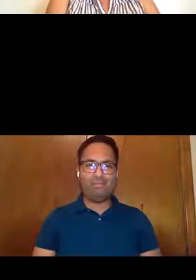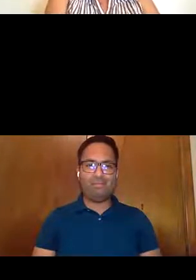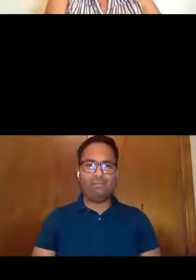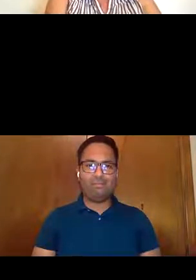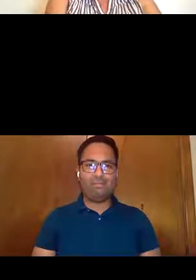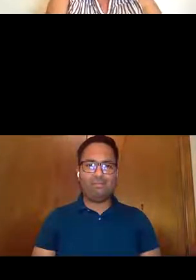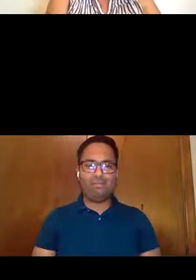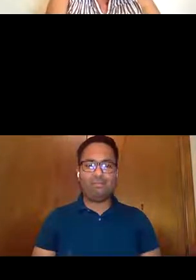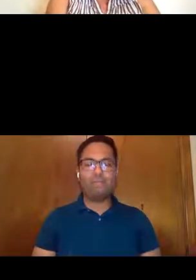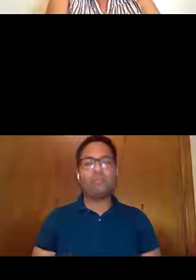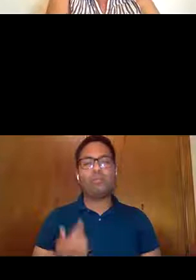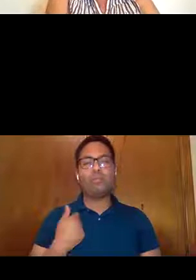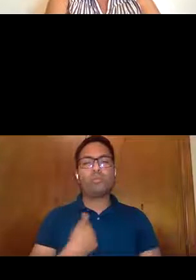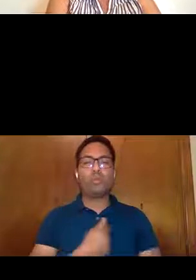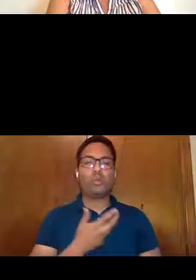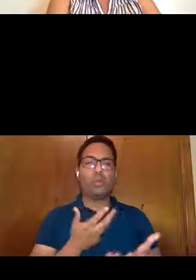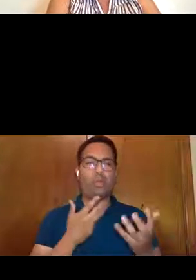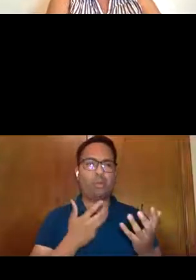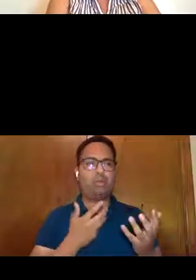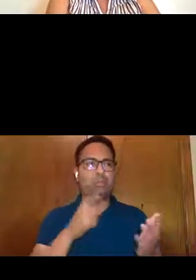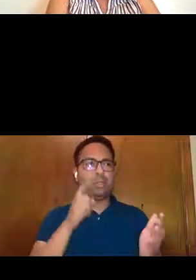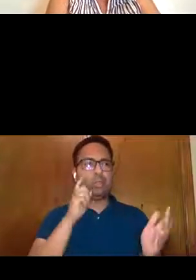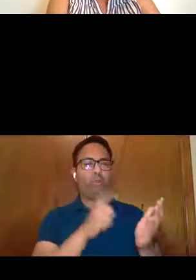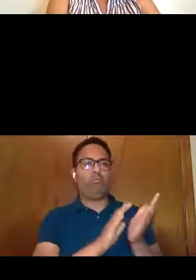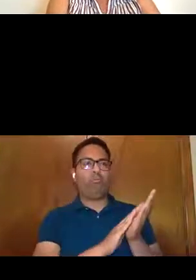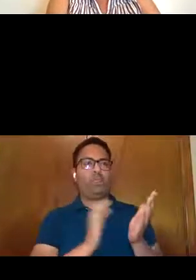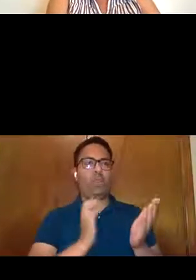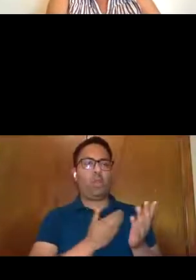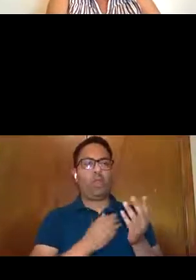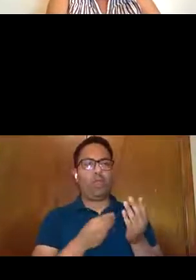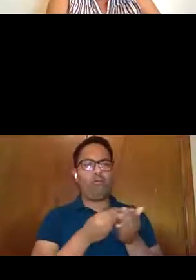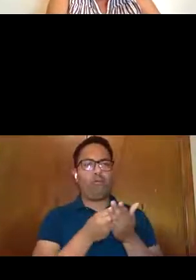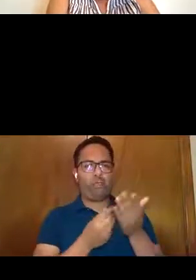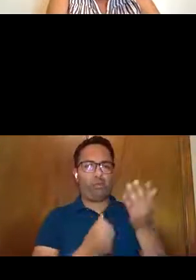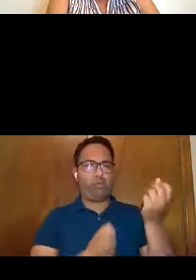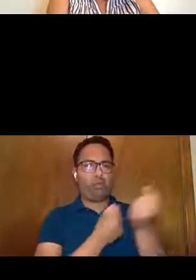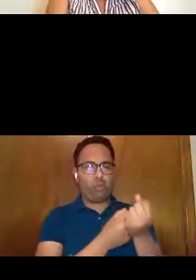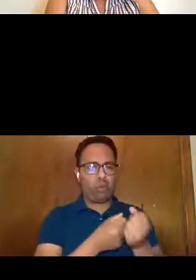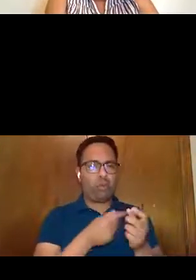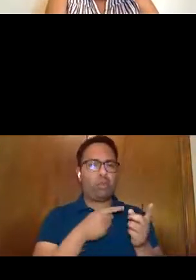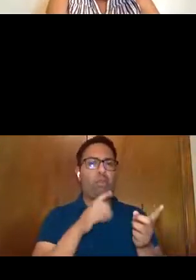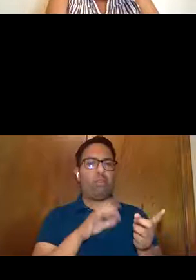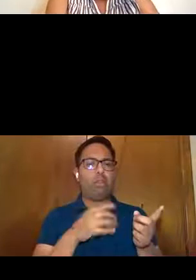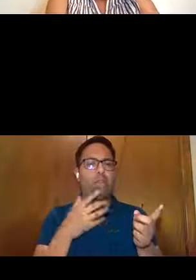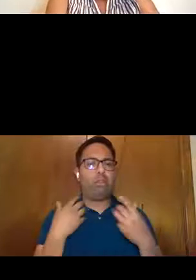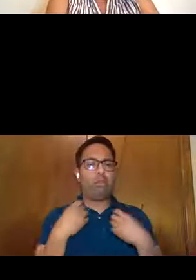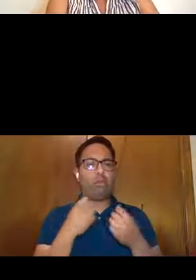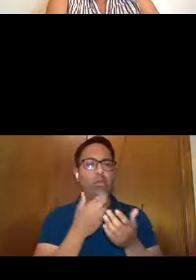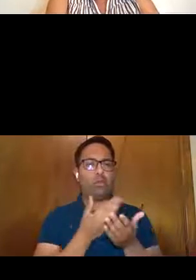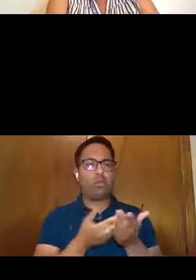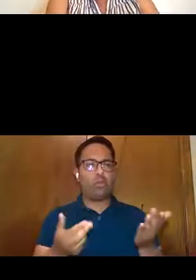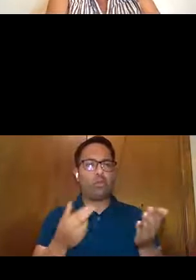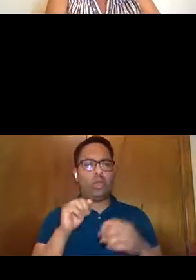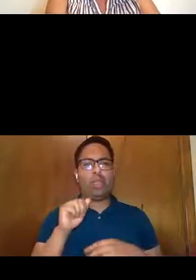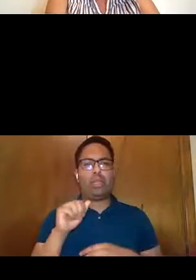We'd like to acknowledge our funders, Health Resources and Services Administration, or